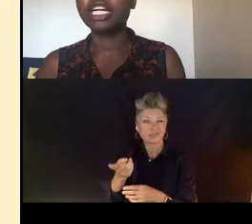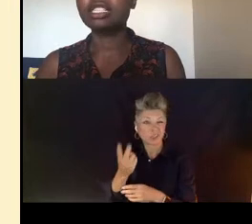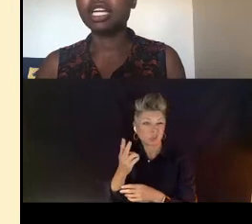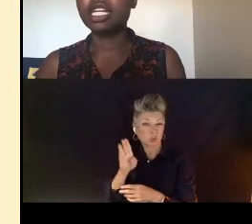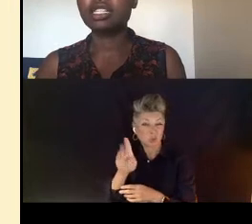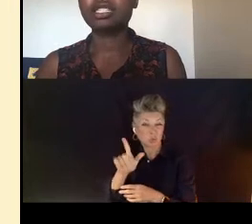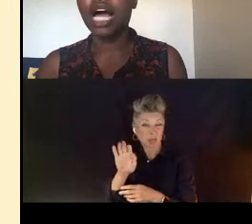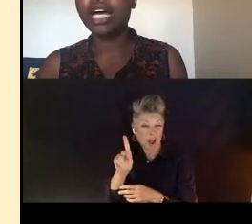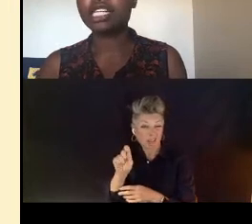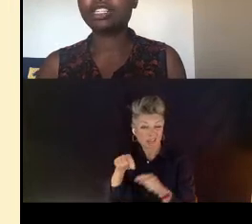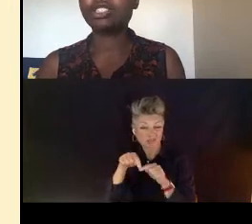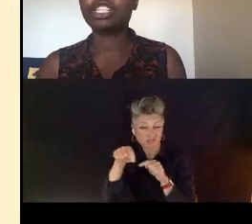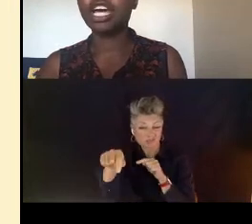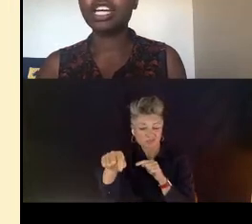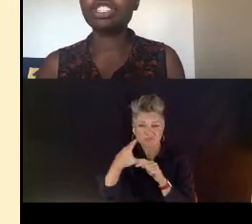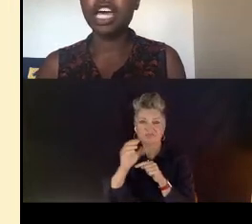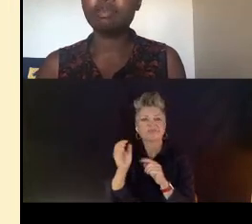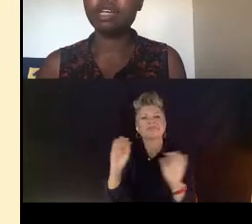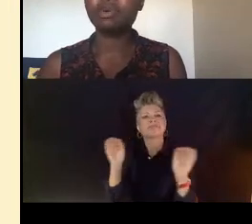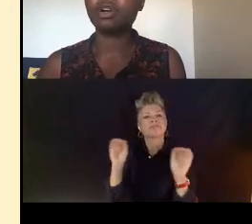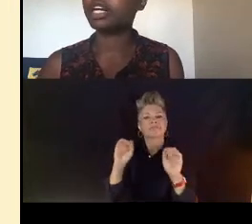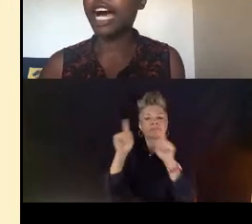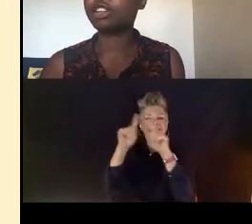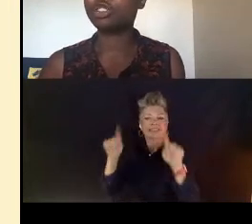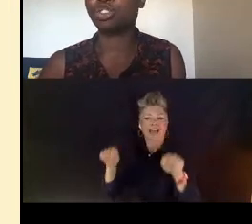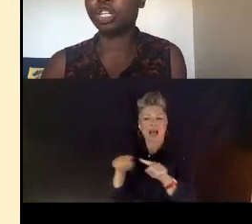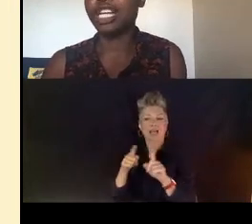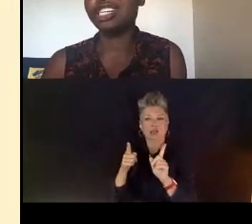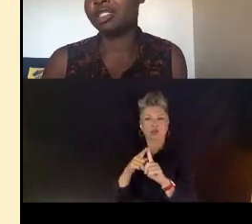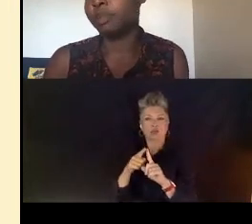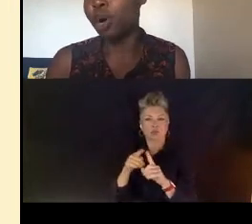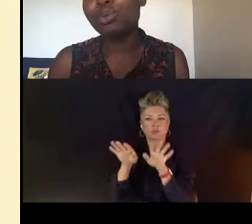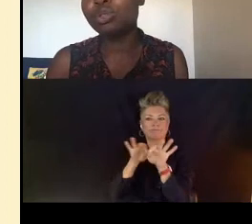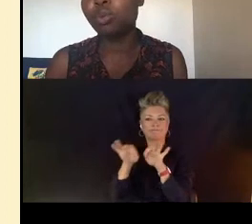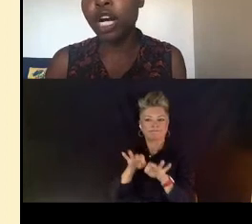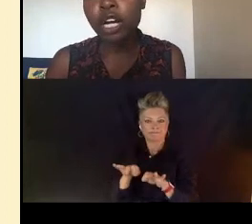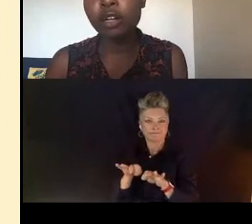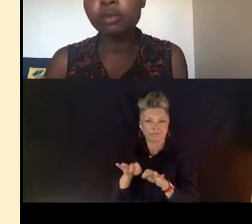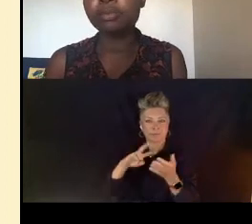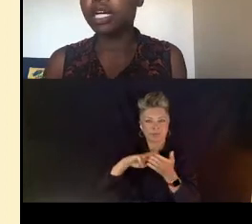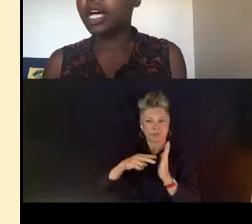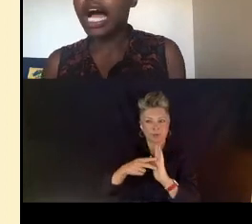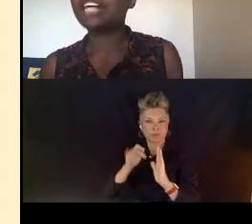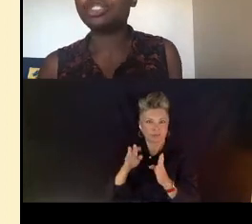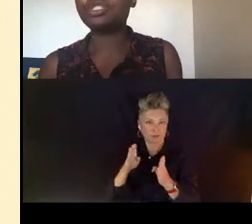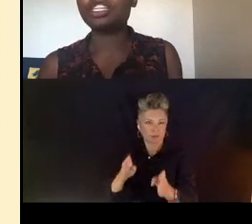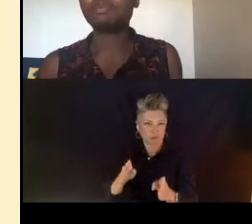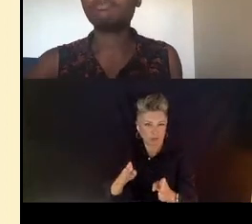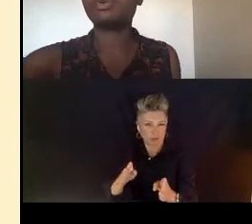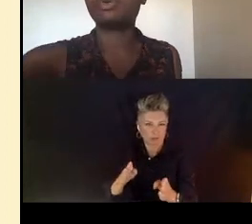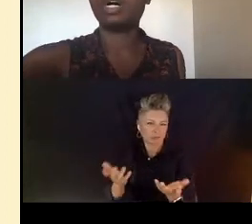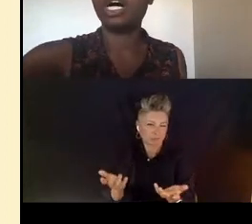there isn't any signage to educate people on how the street is supposed to work. I do